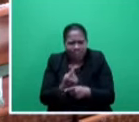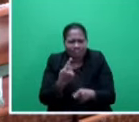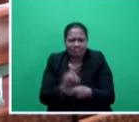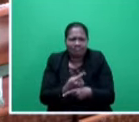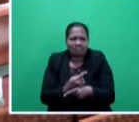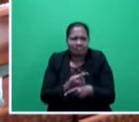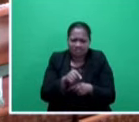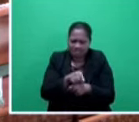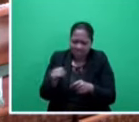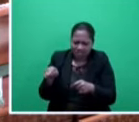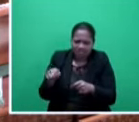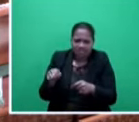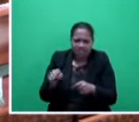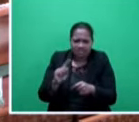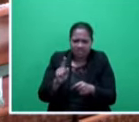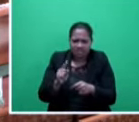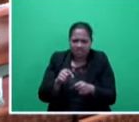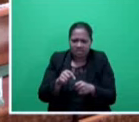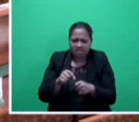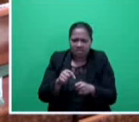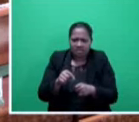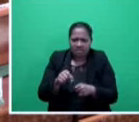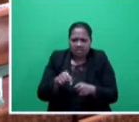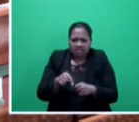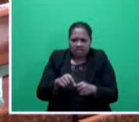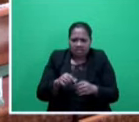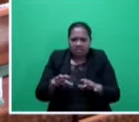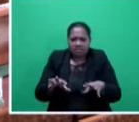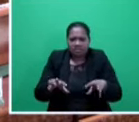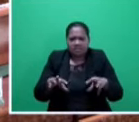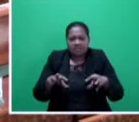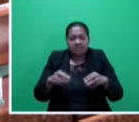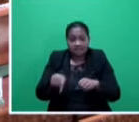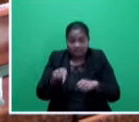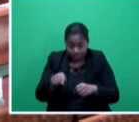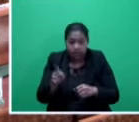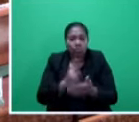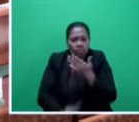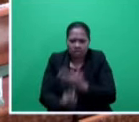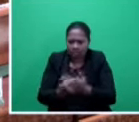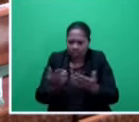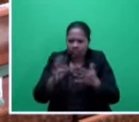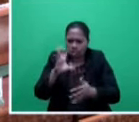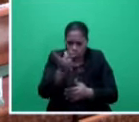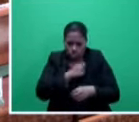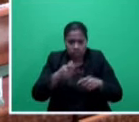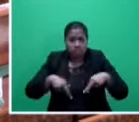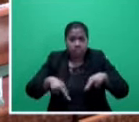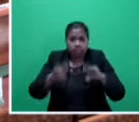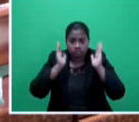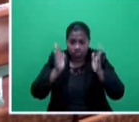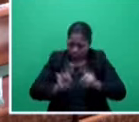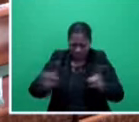are superior beings to the citizens of Fiji. We request for a parliamentary